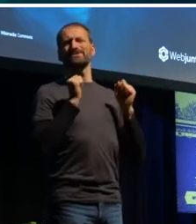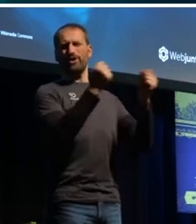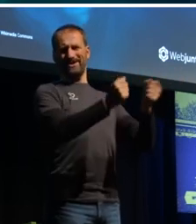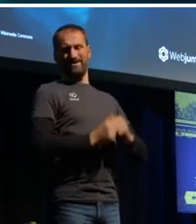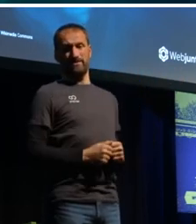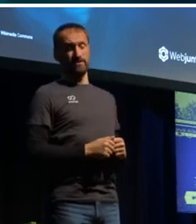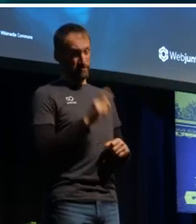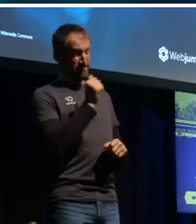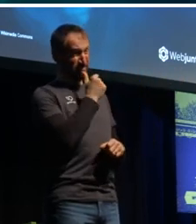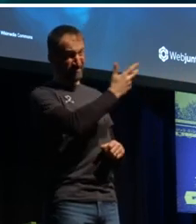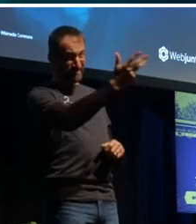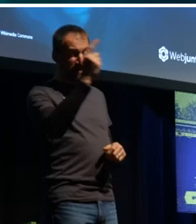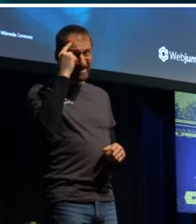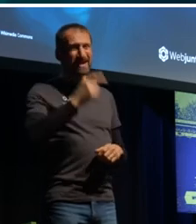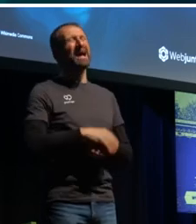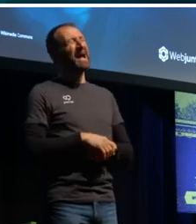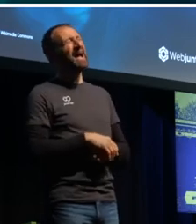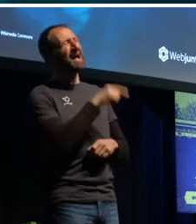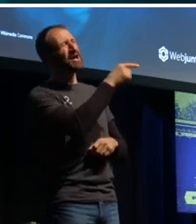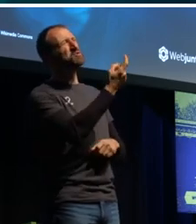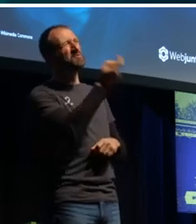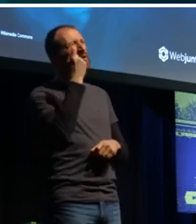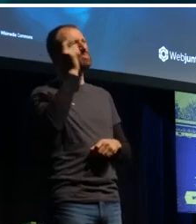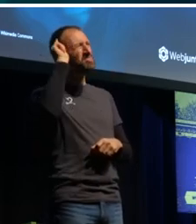people think I'm from all kinds of different places.